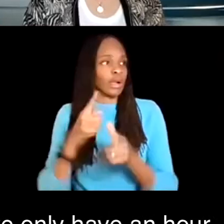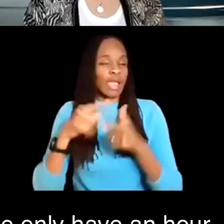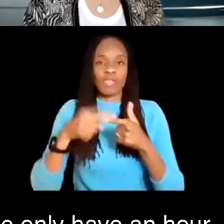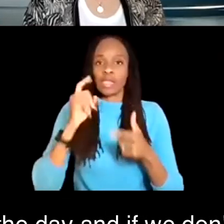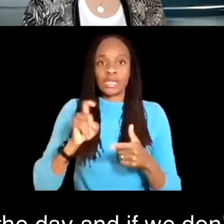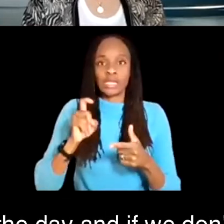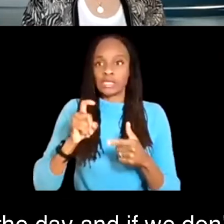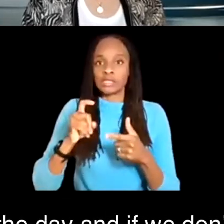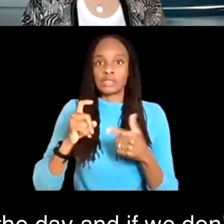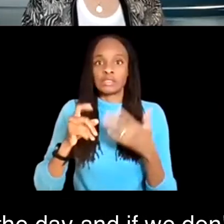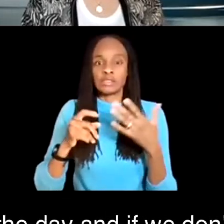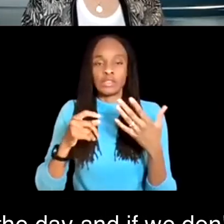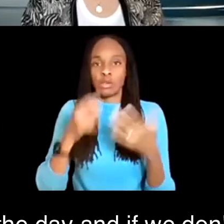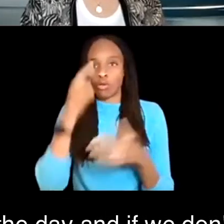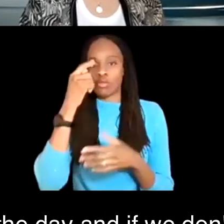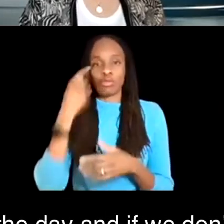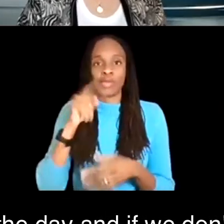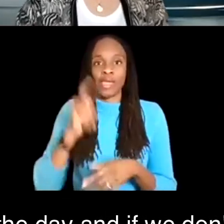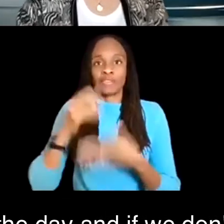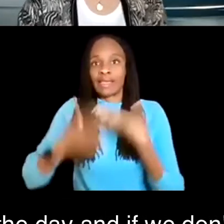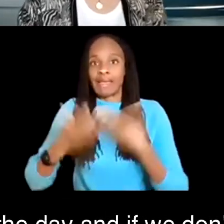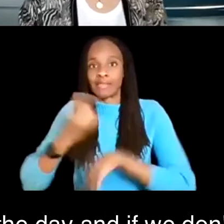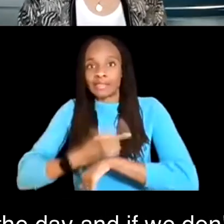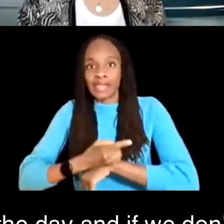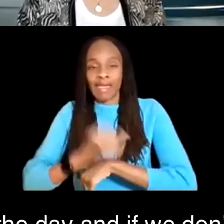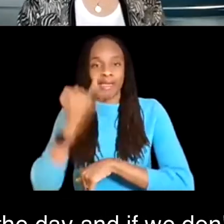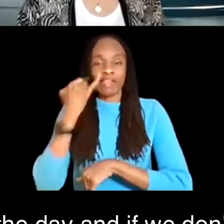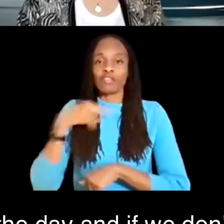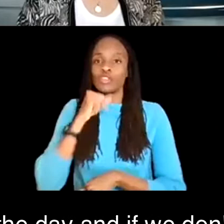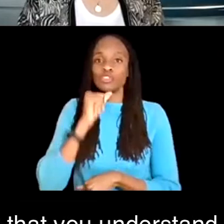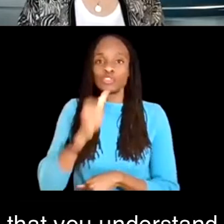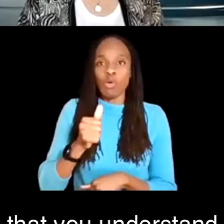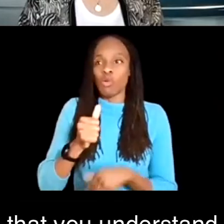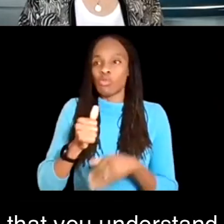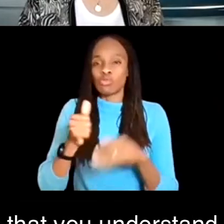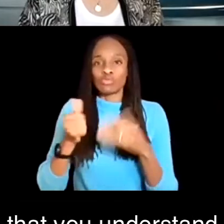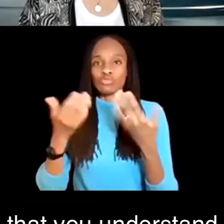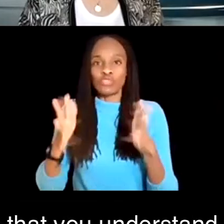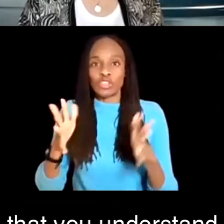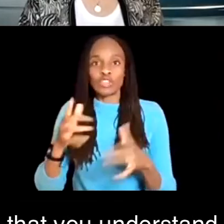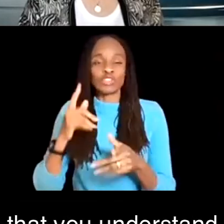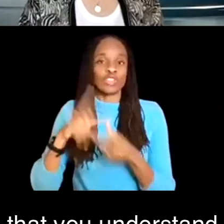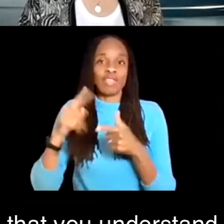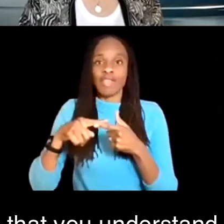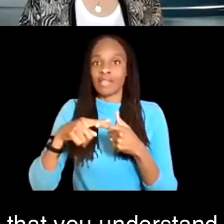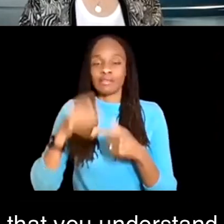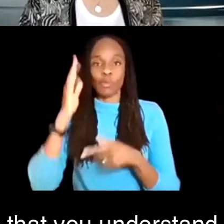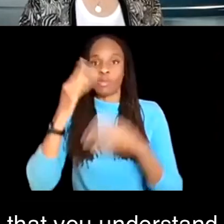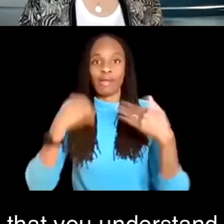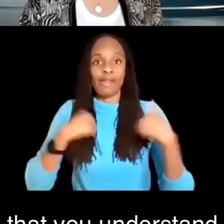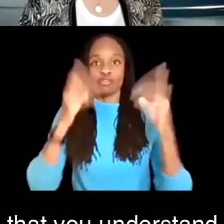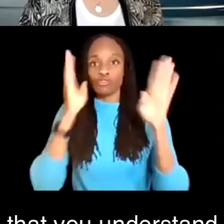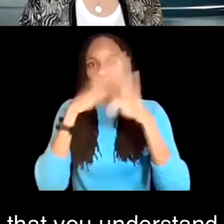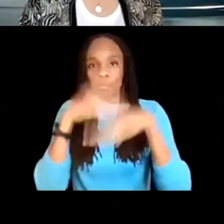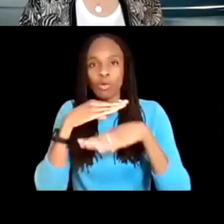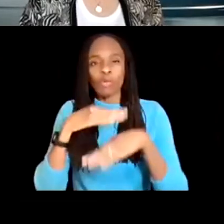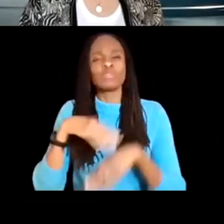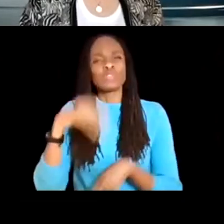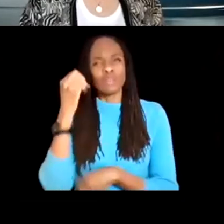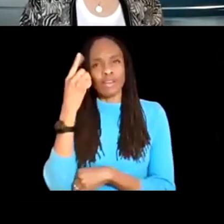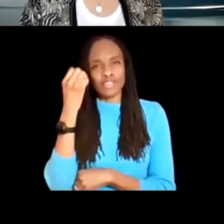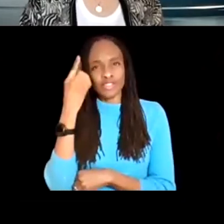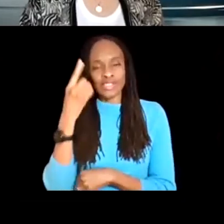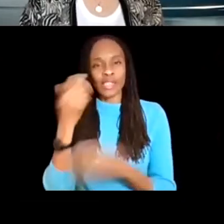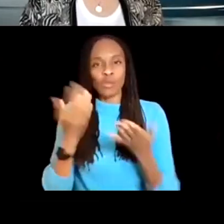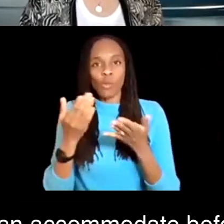know, to wrap for the day. And if we don't get it, we're in trouble. So that you understand the demands of the day and what's